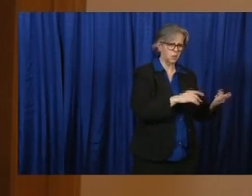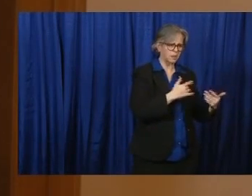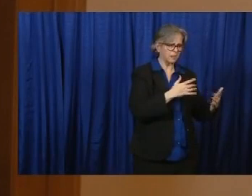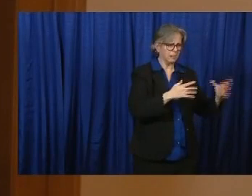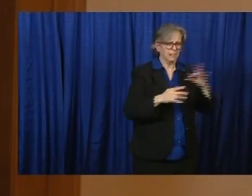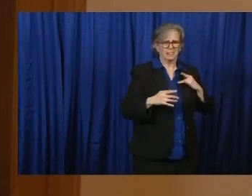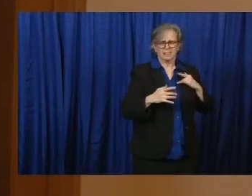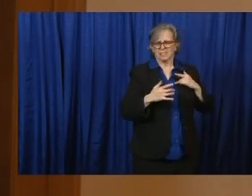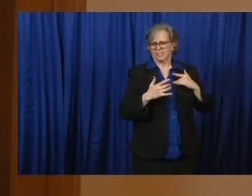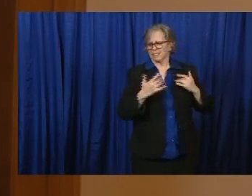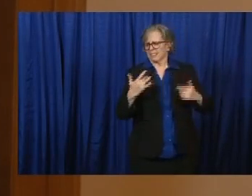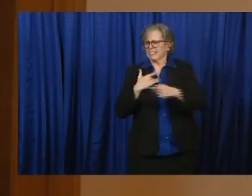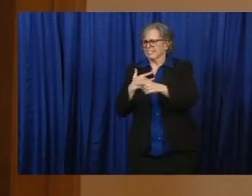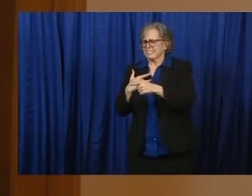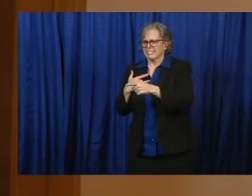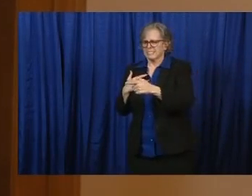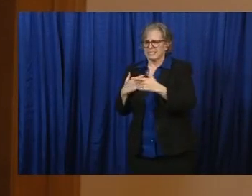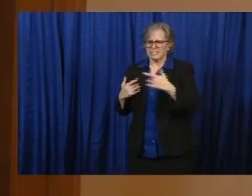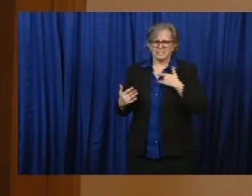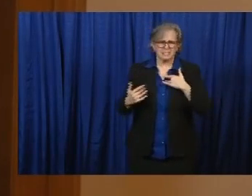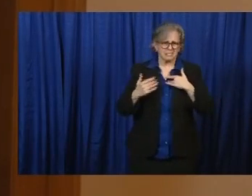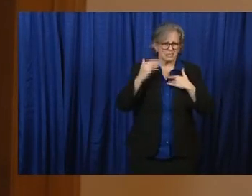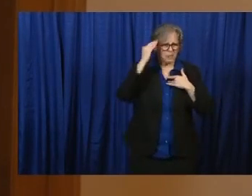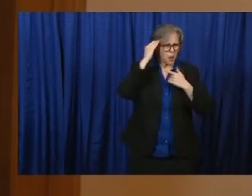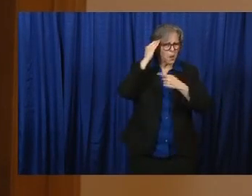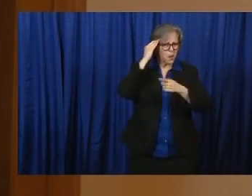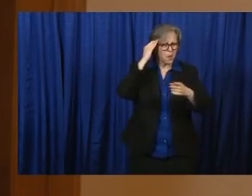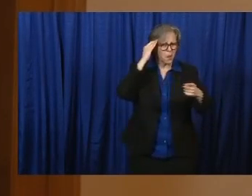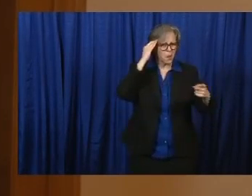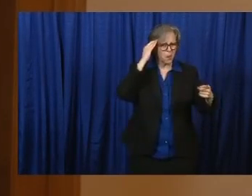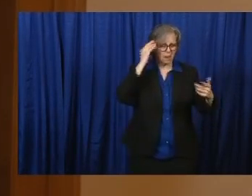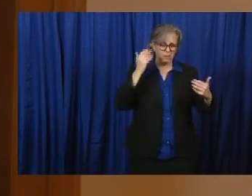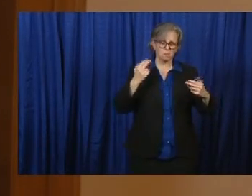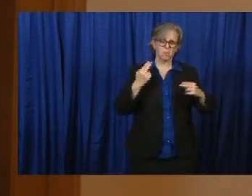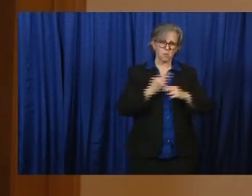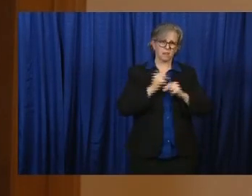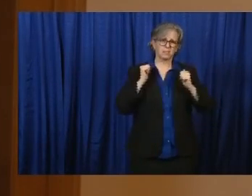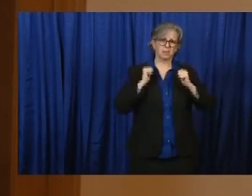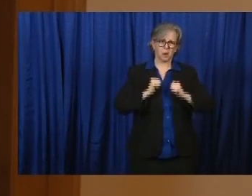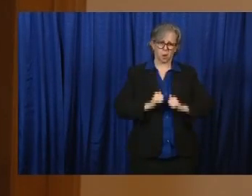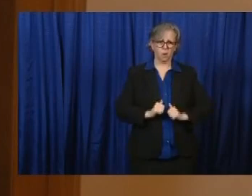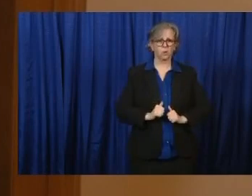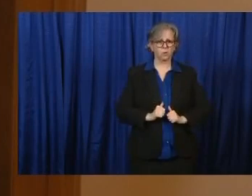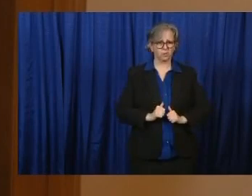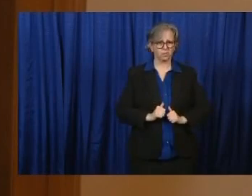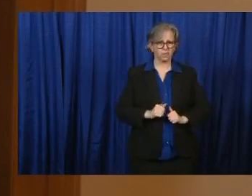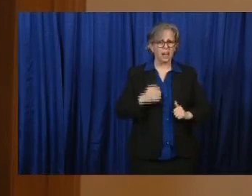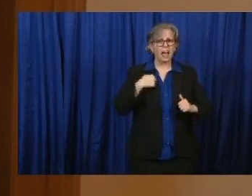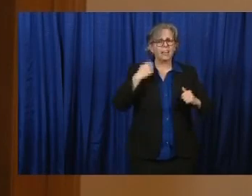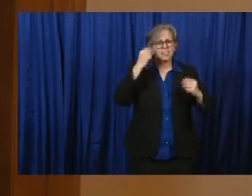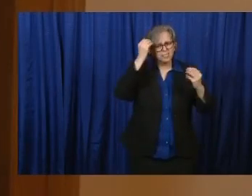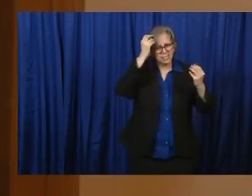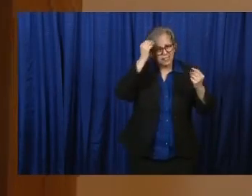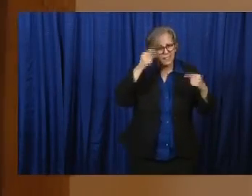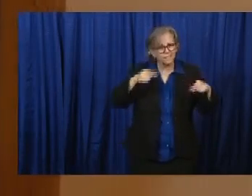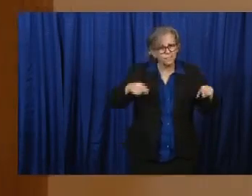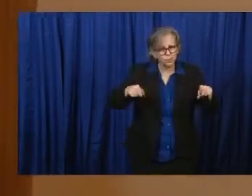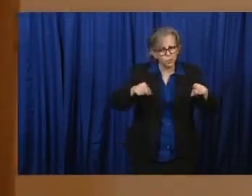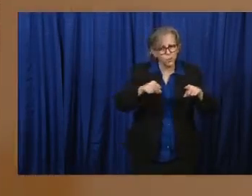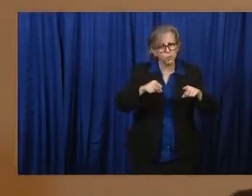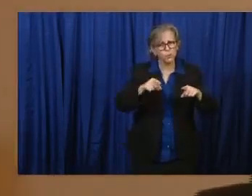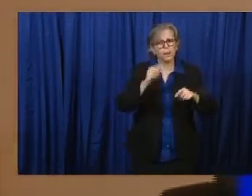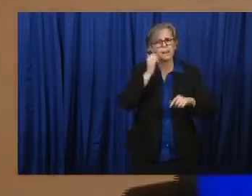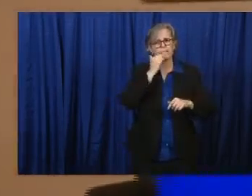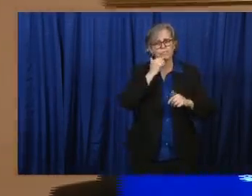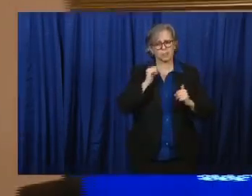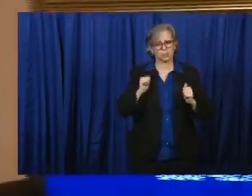And so I just want to let you know that I'm wearing this coat, and I'm thinking you every day I put it on. So thank you. Dr. Acton,